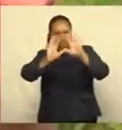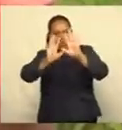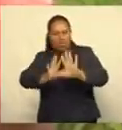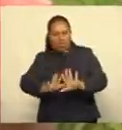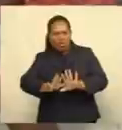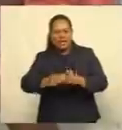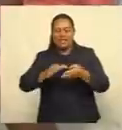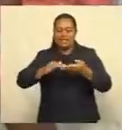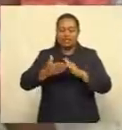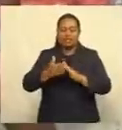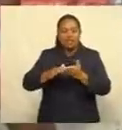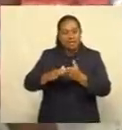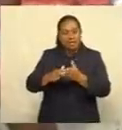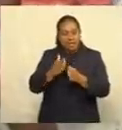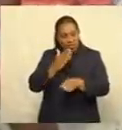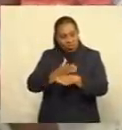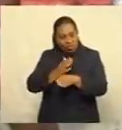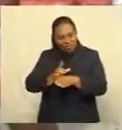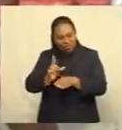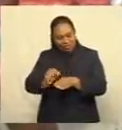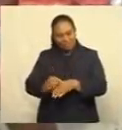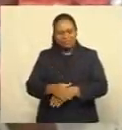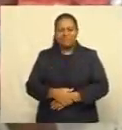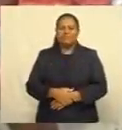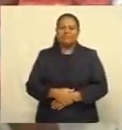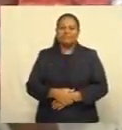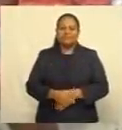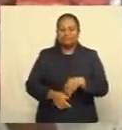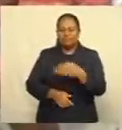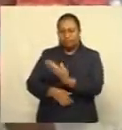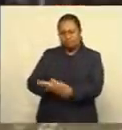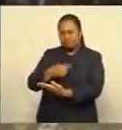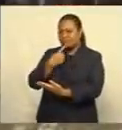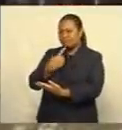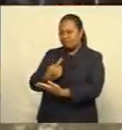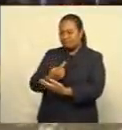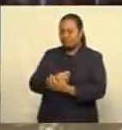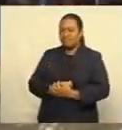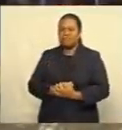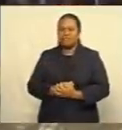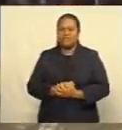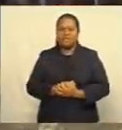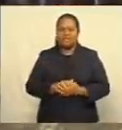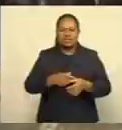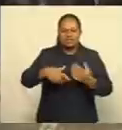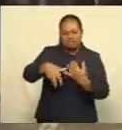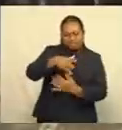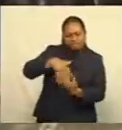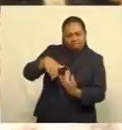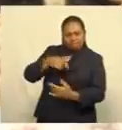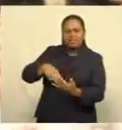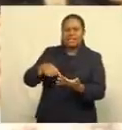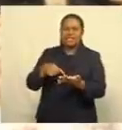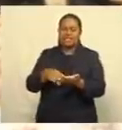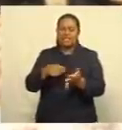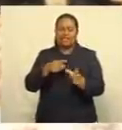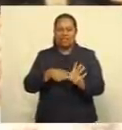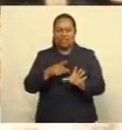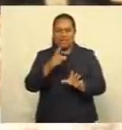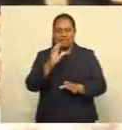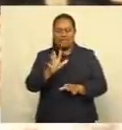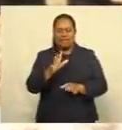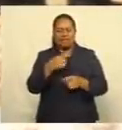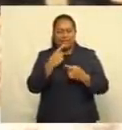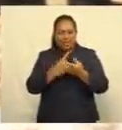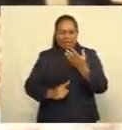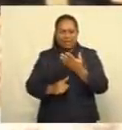community work. Naloto Development Committee Chair Sitiweni Tanga says tropical cyclones Yasa and Ana further deteriorated